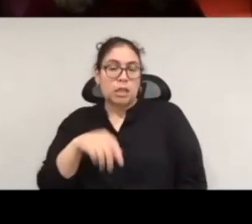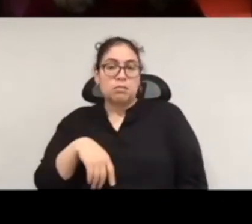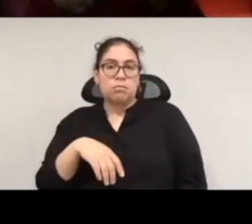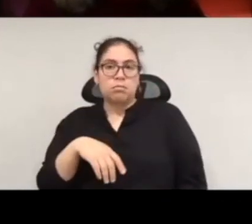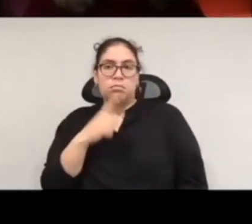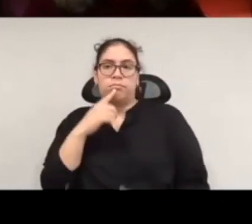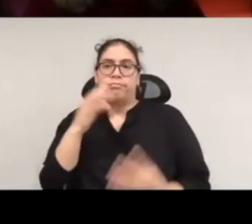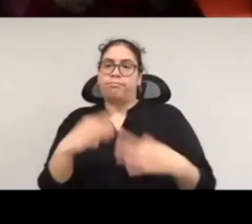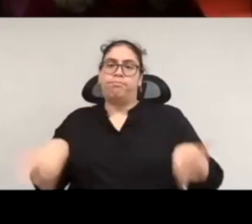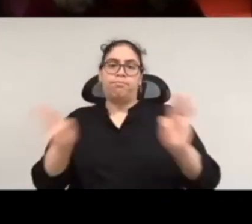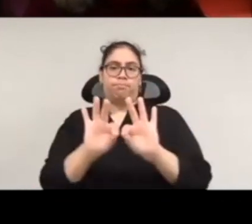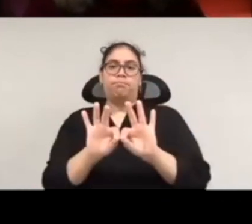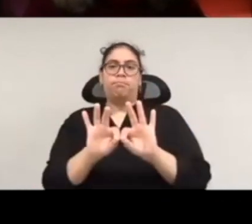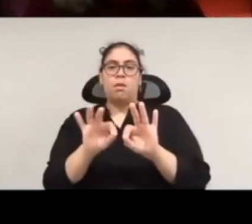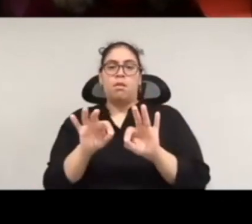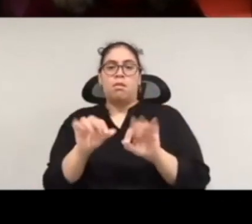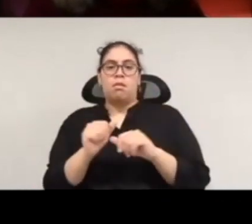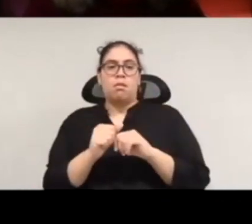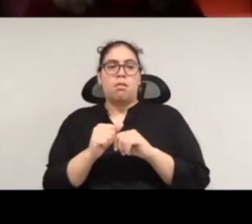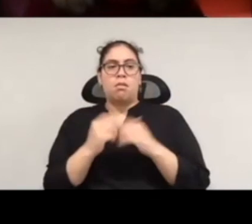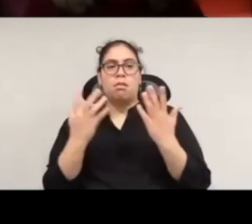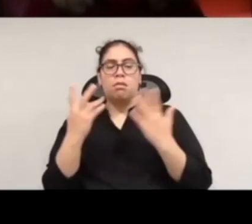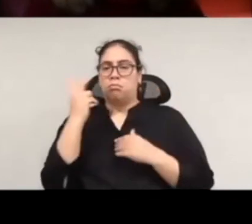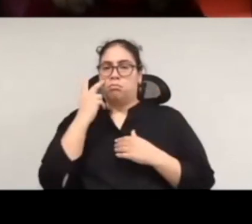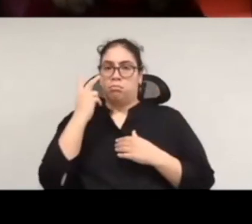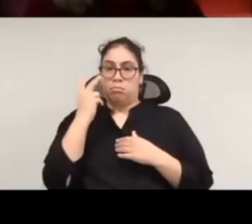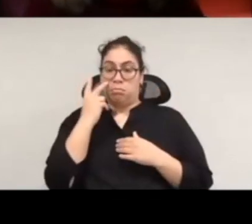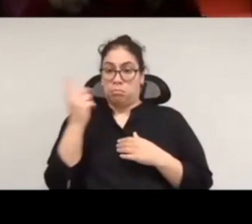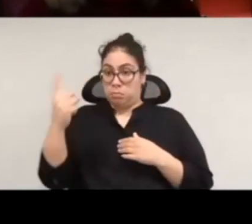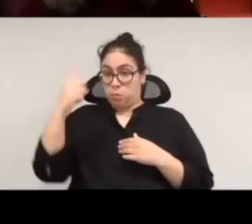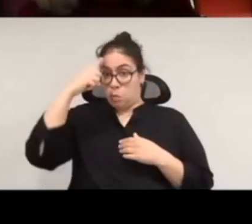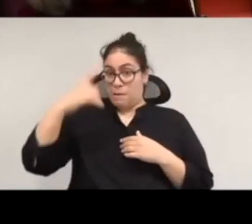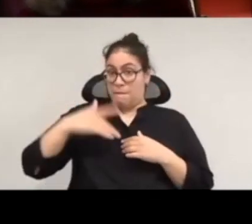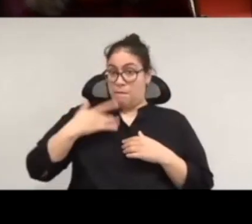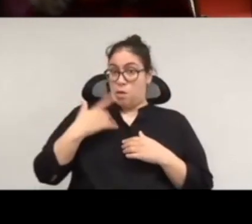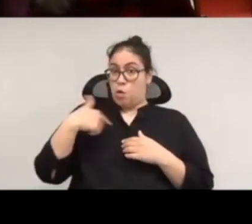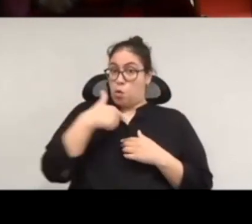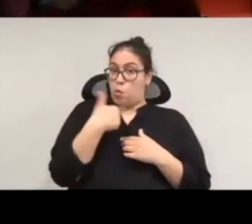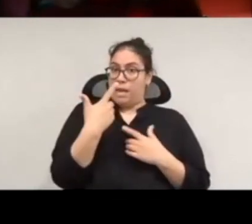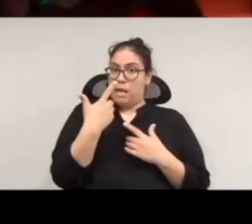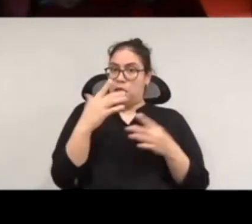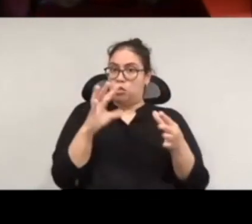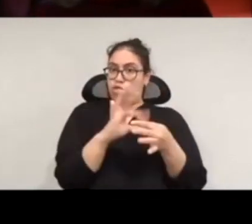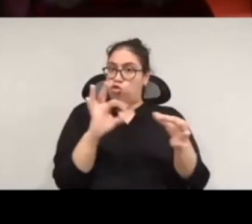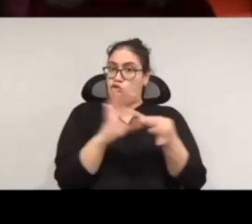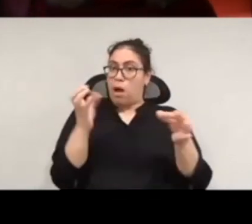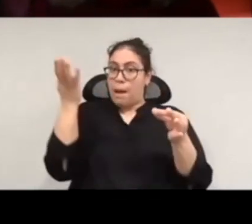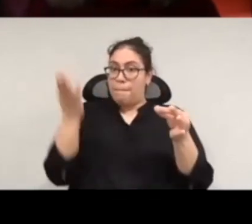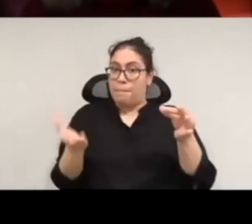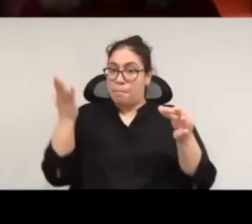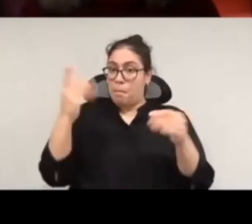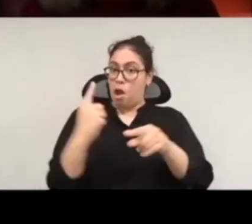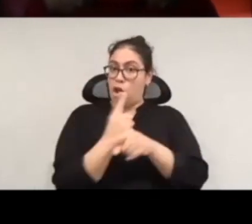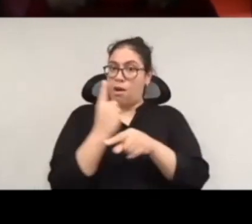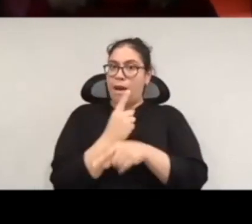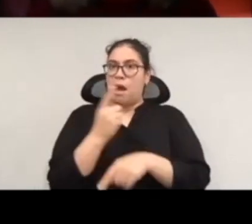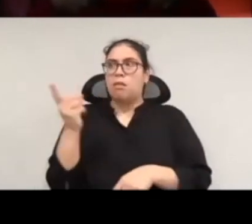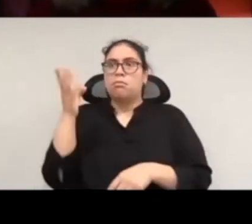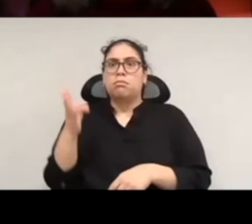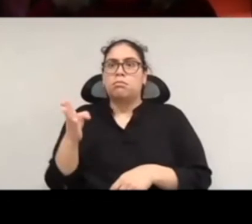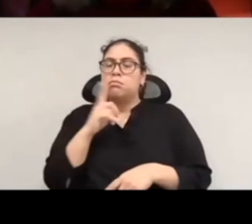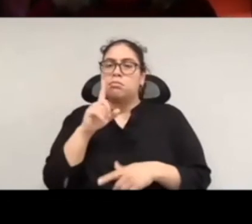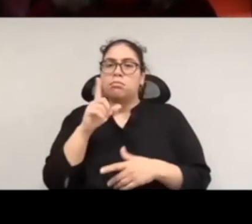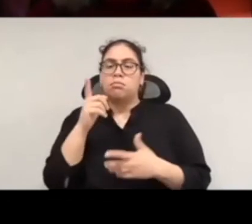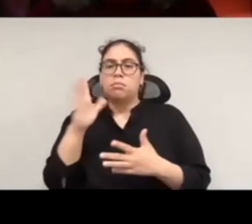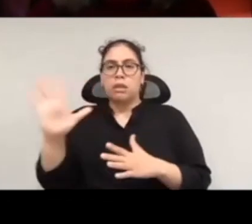important to reference to see if he thought we described him accurately. And he's a very, very complex character. So